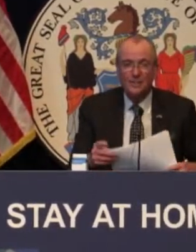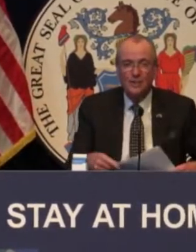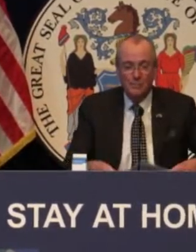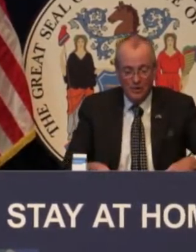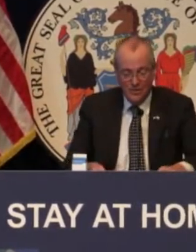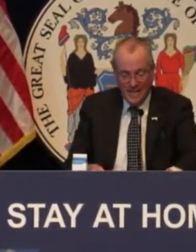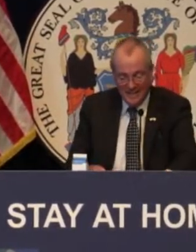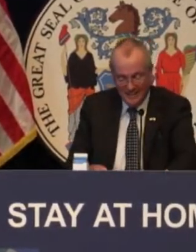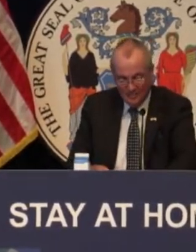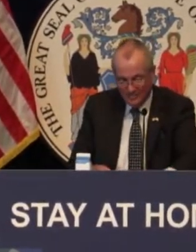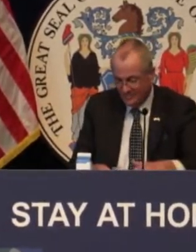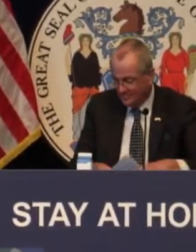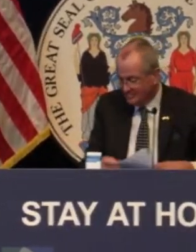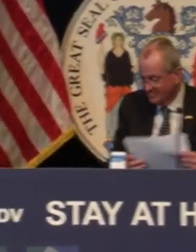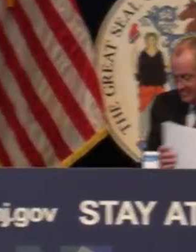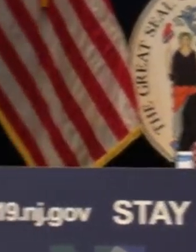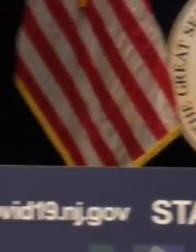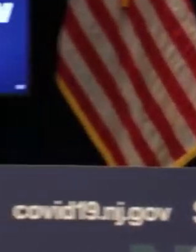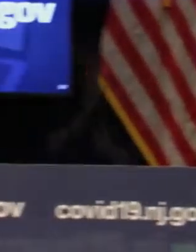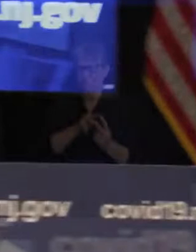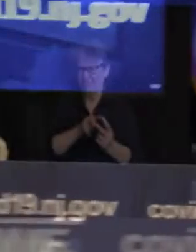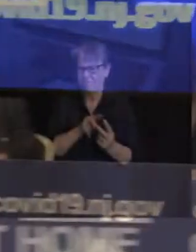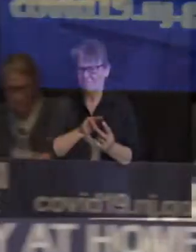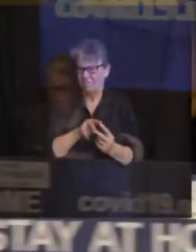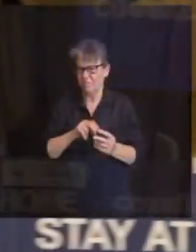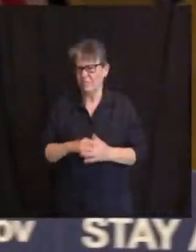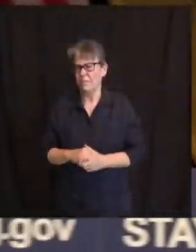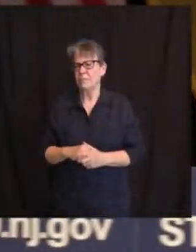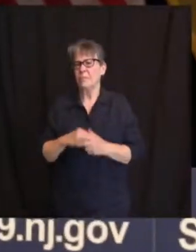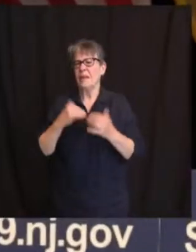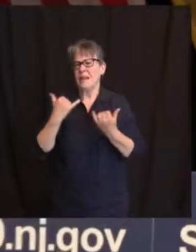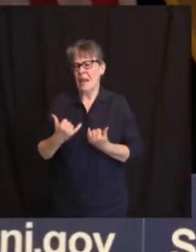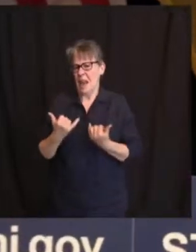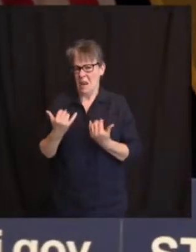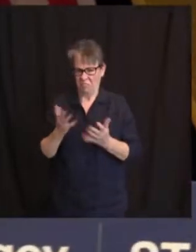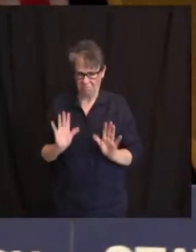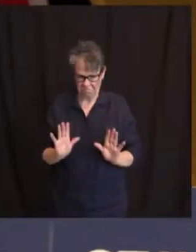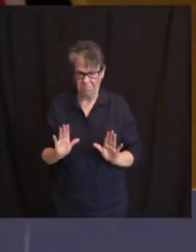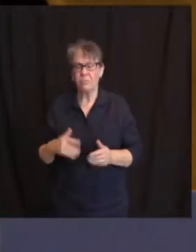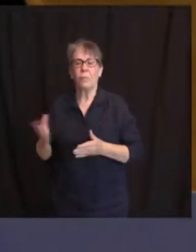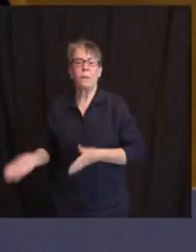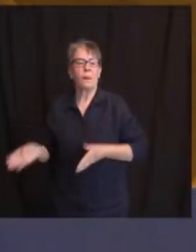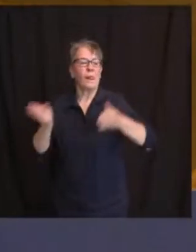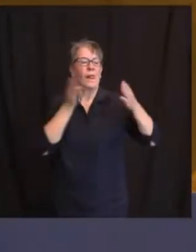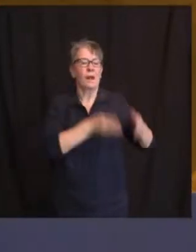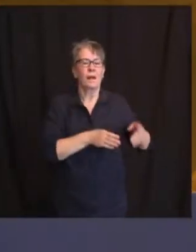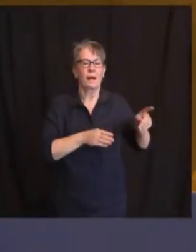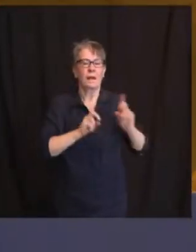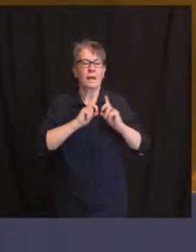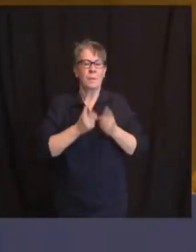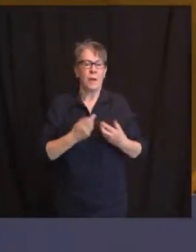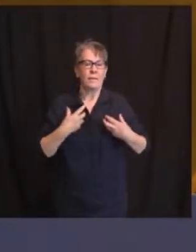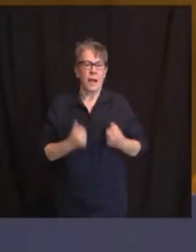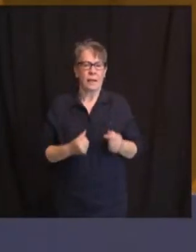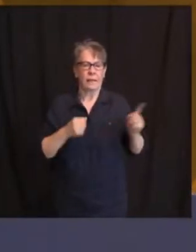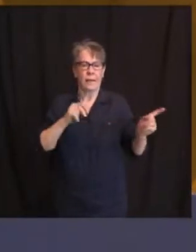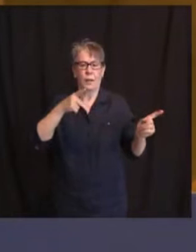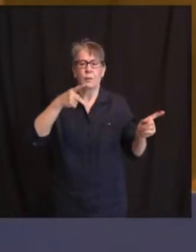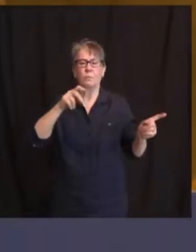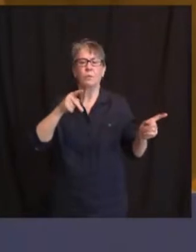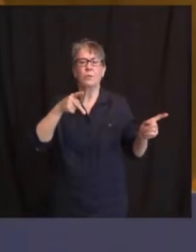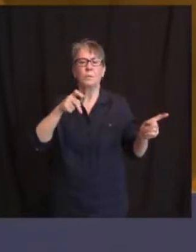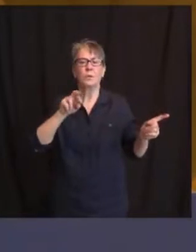Health, Judy Persichilli. Thank you, Governor. Good afternoon. Yesterday, I signed an executive